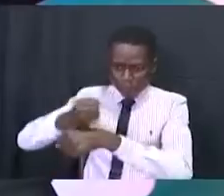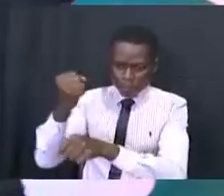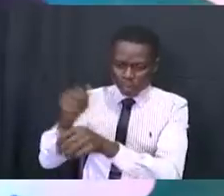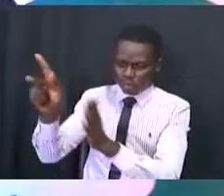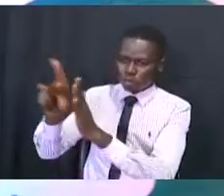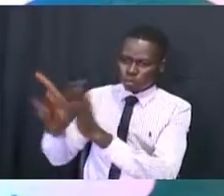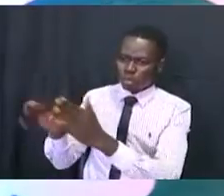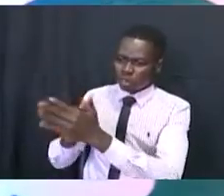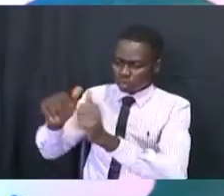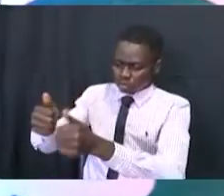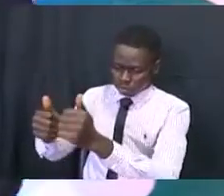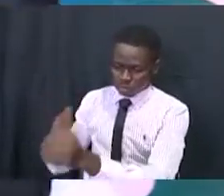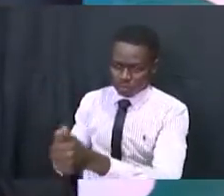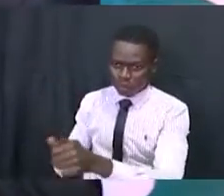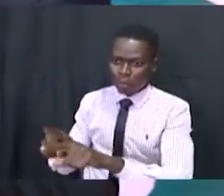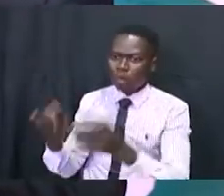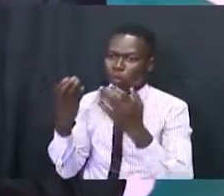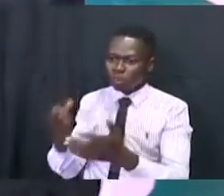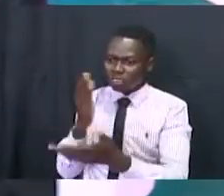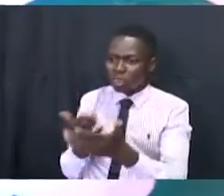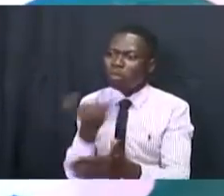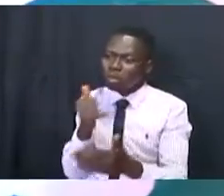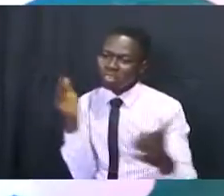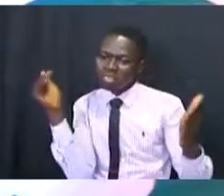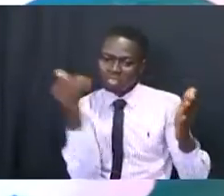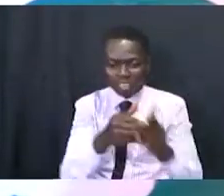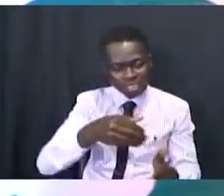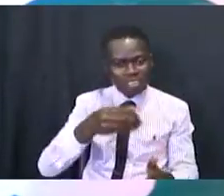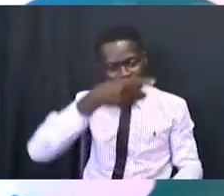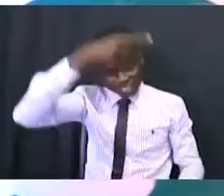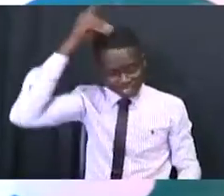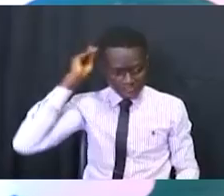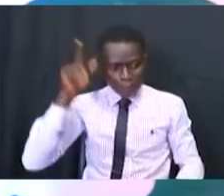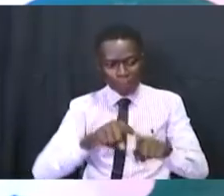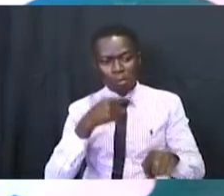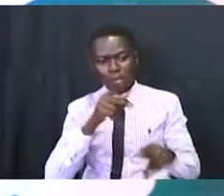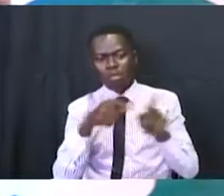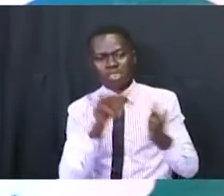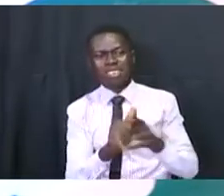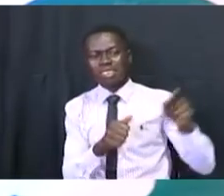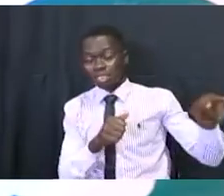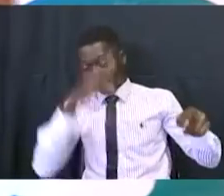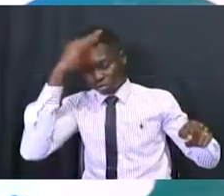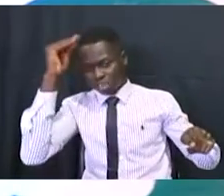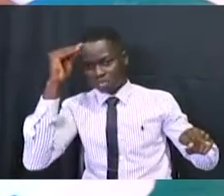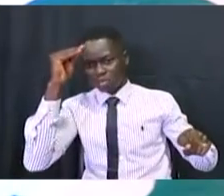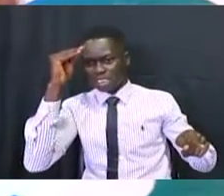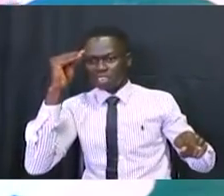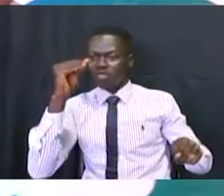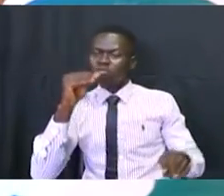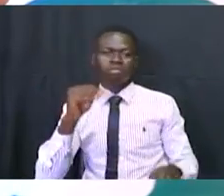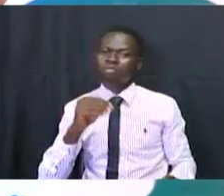he's old, and they want charges against him. They want some fault. They say, ask for this man, unless, because they